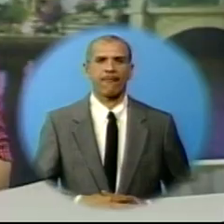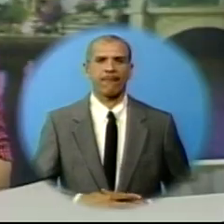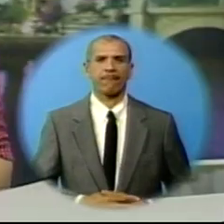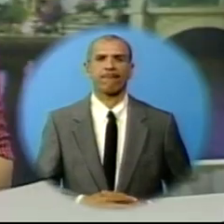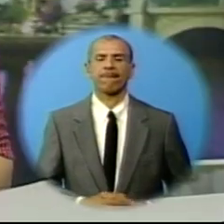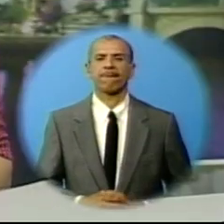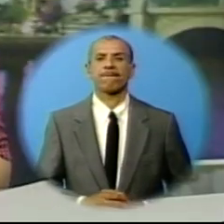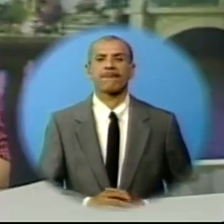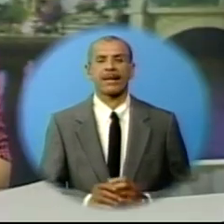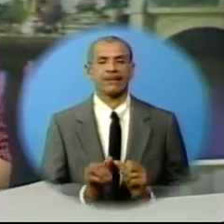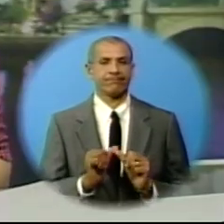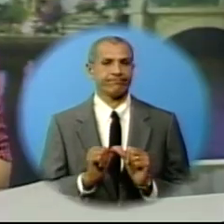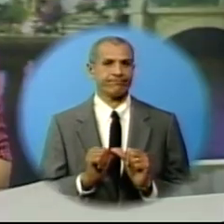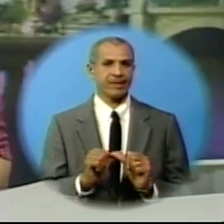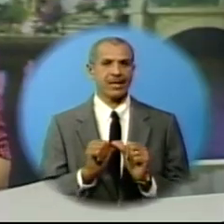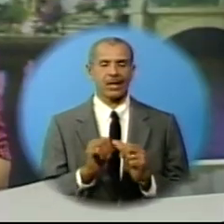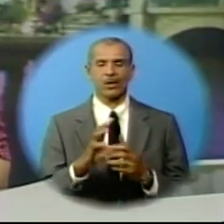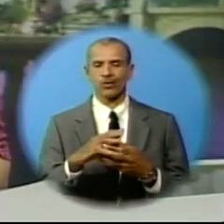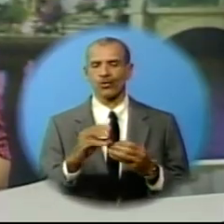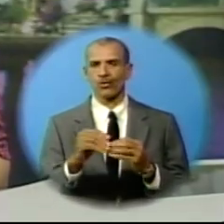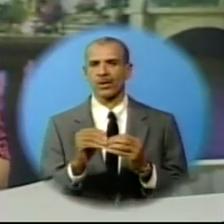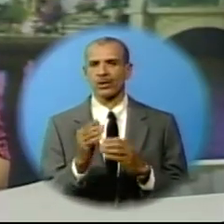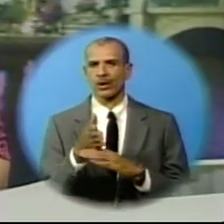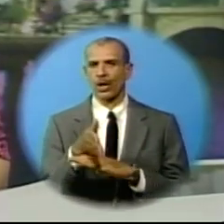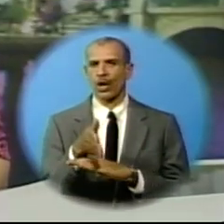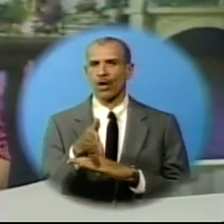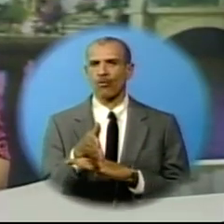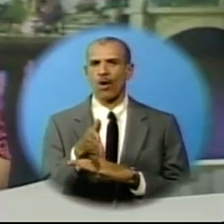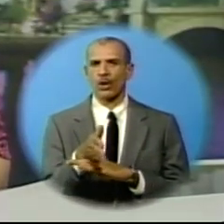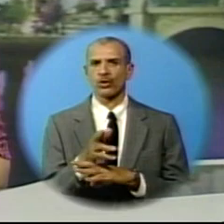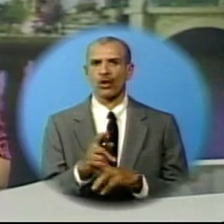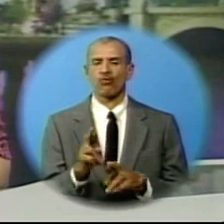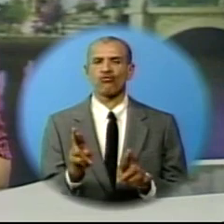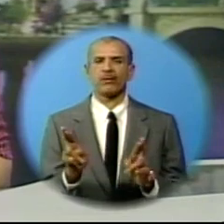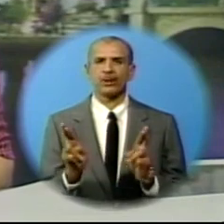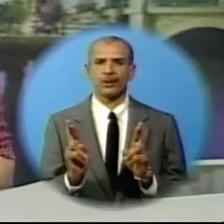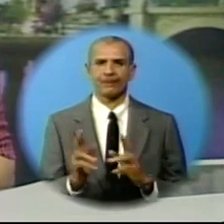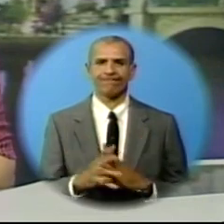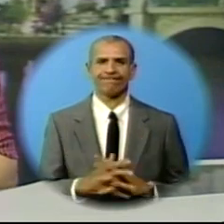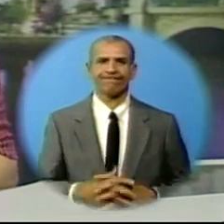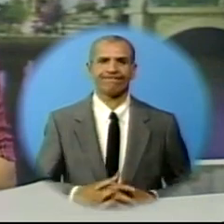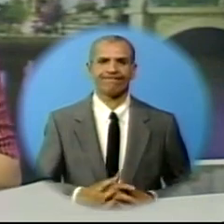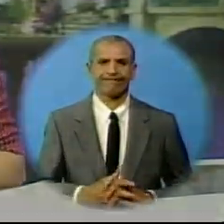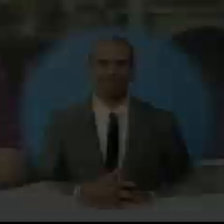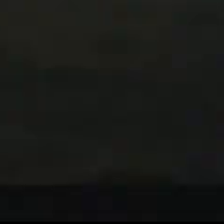News. And still to come, a look at some of the stories making headlines across our region.